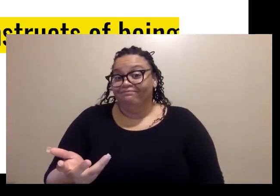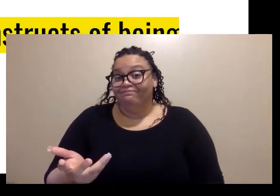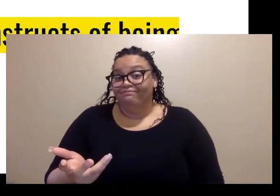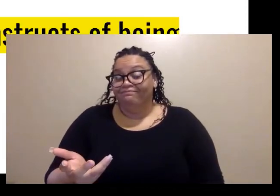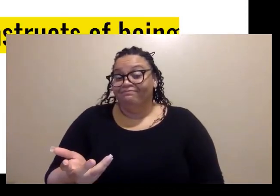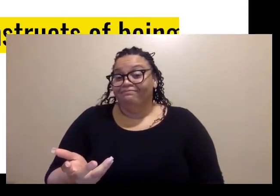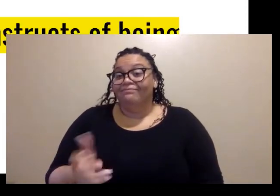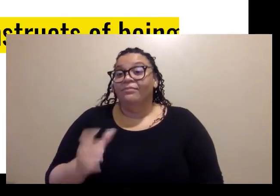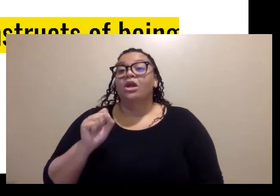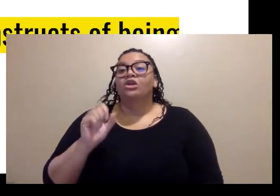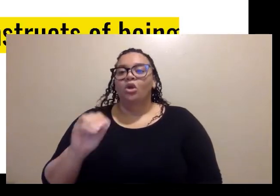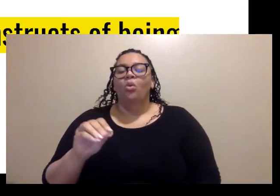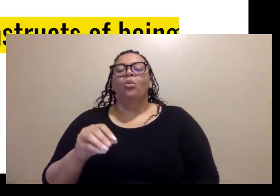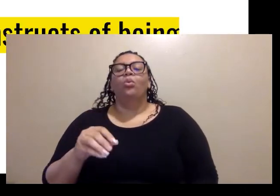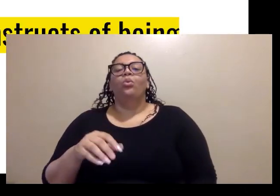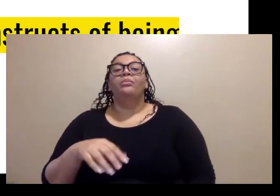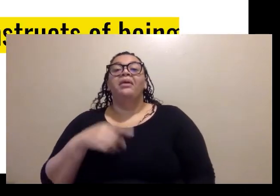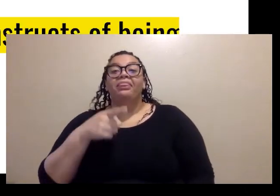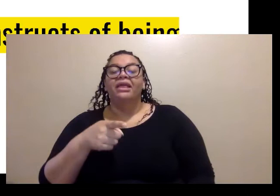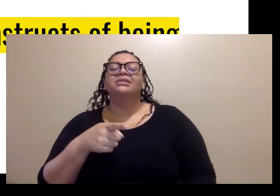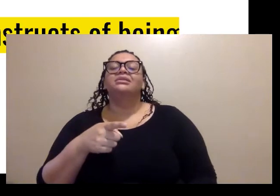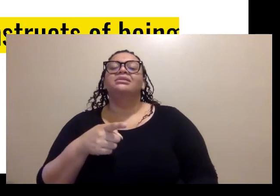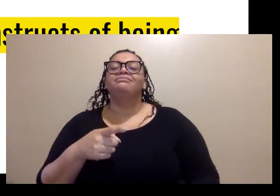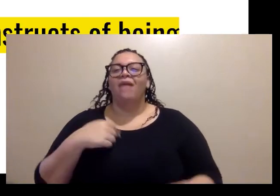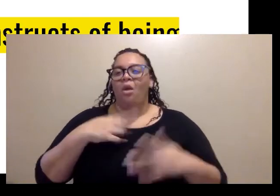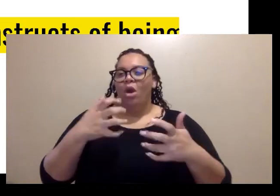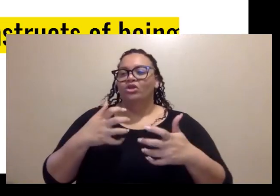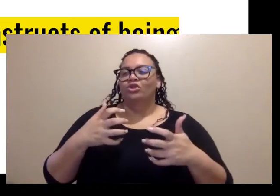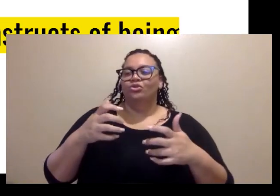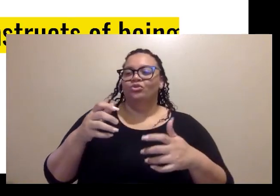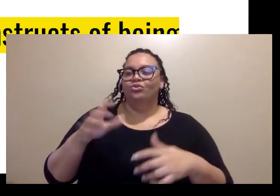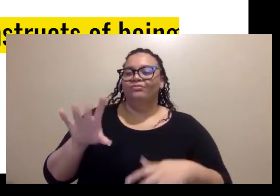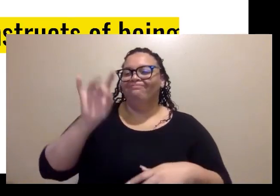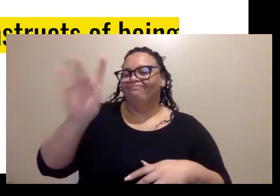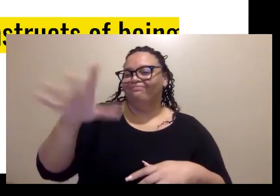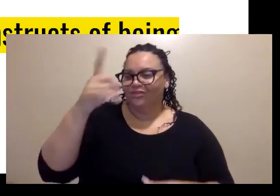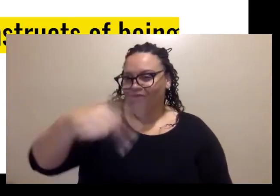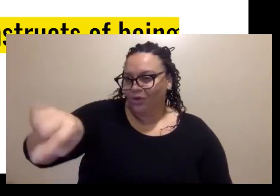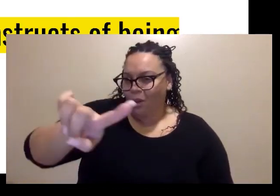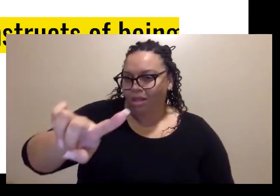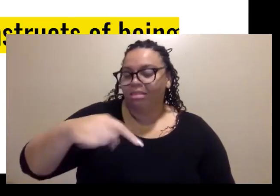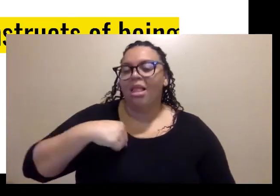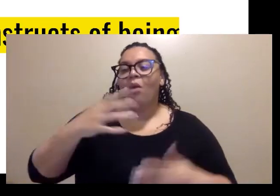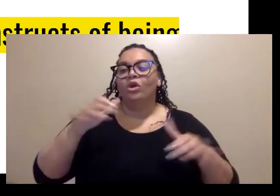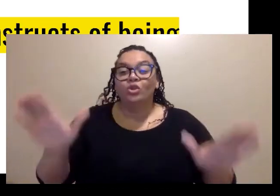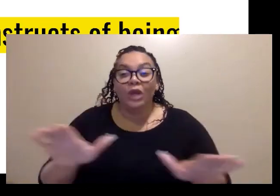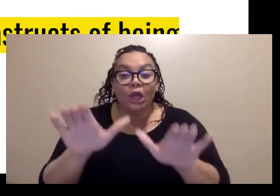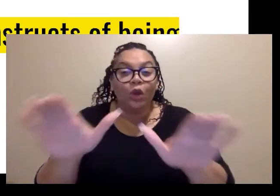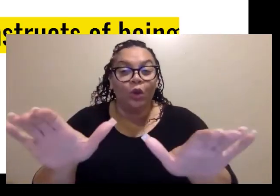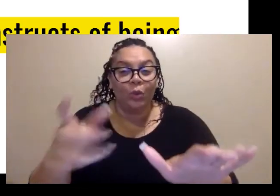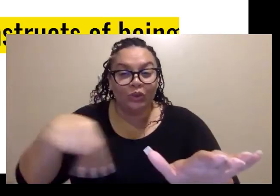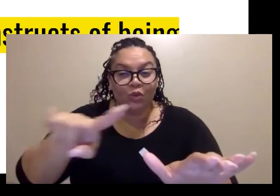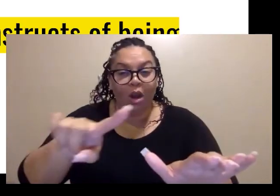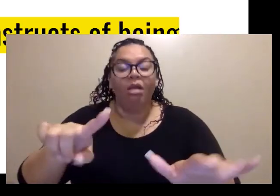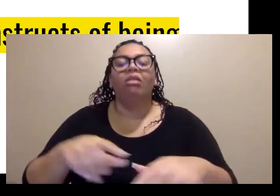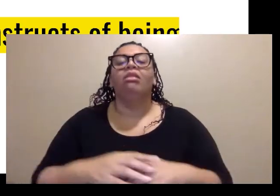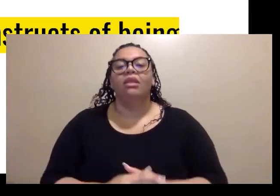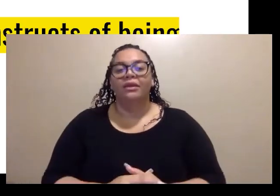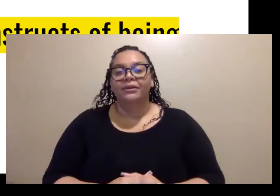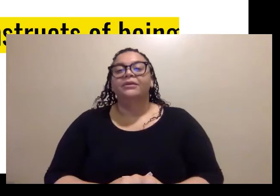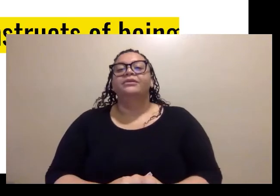So this is what I want to leave you with. This is what I want to encourage, if anything, just